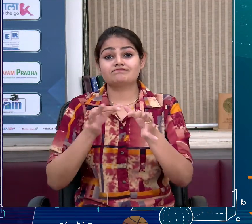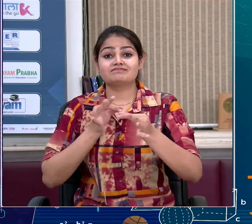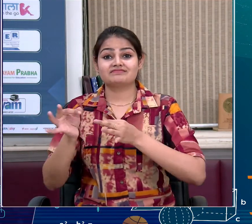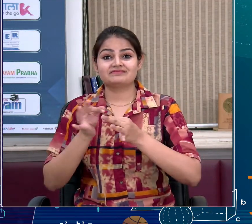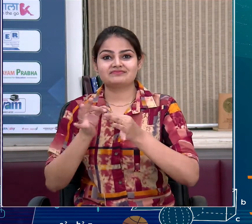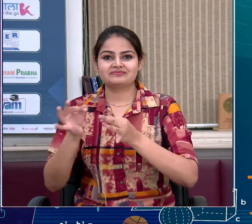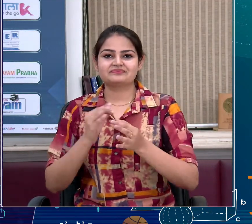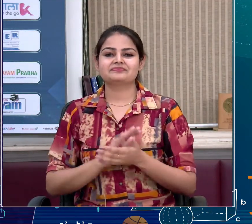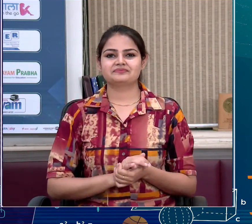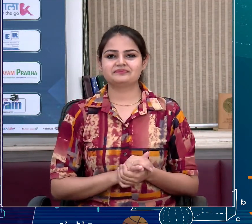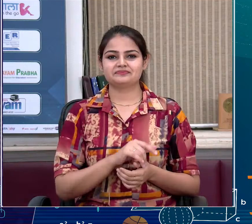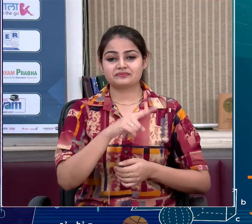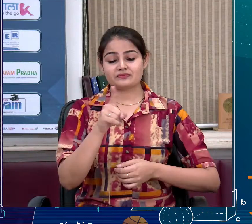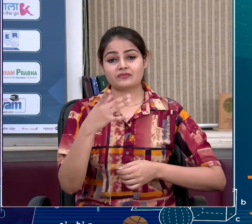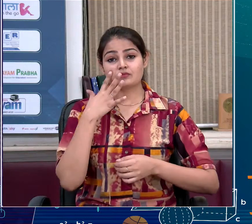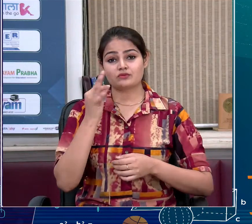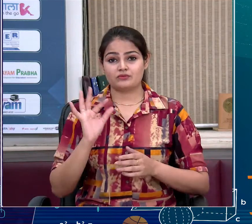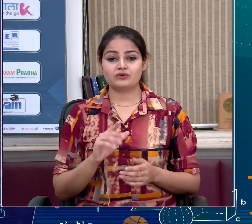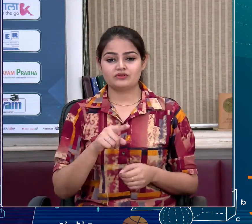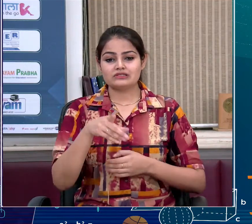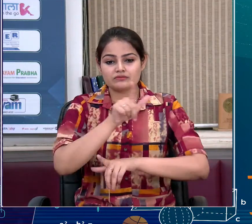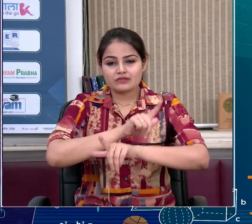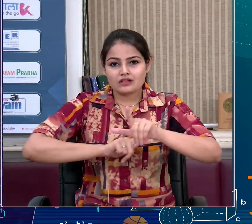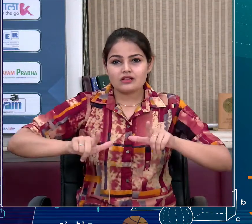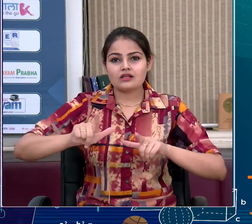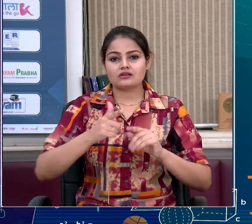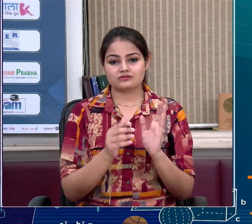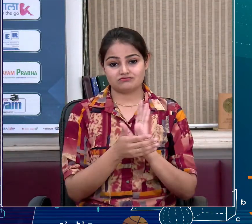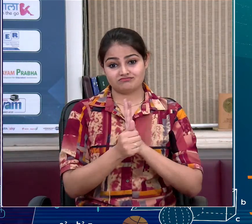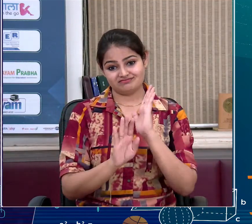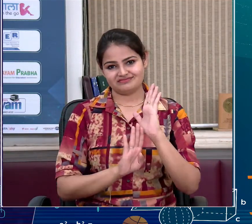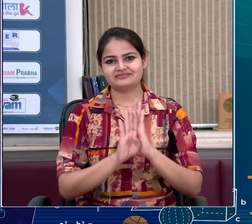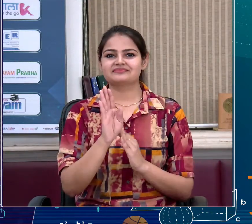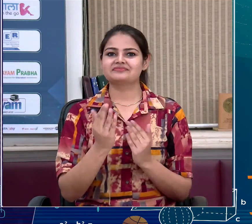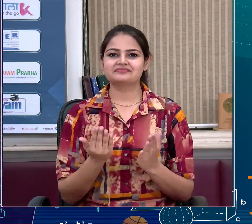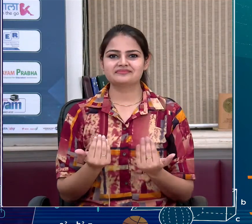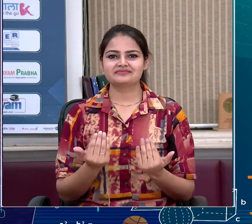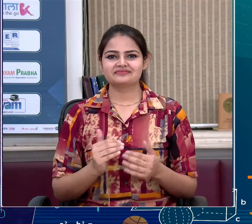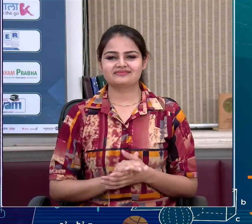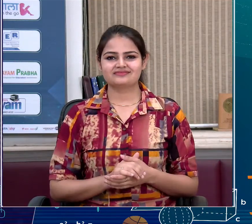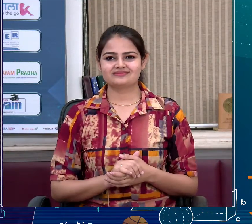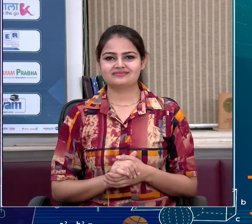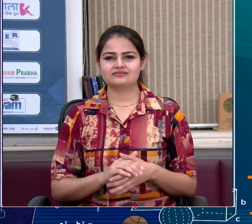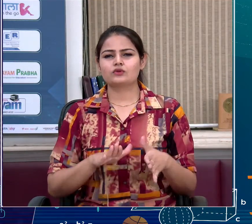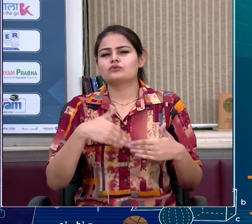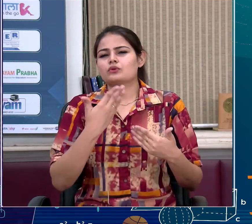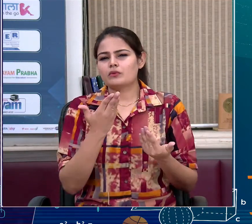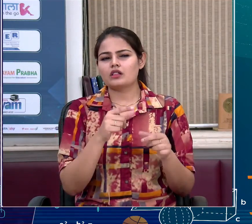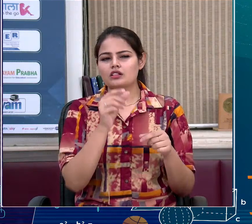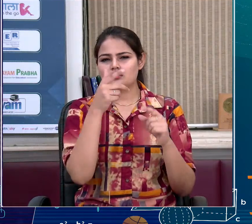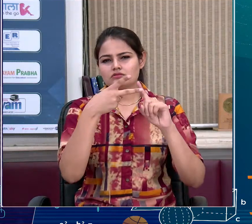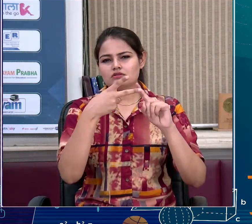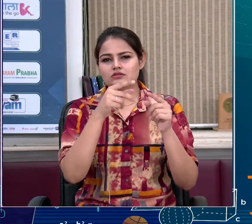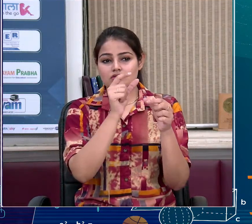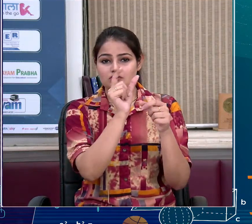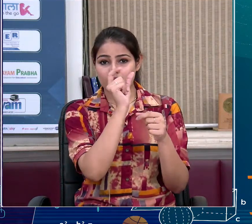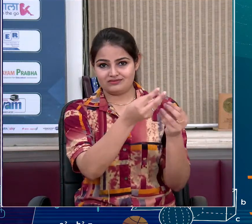interacting. So I think that is one of the language strategies we can use. Any other word, ma'am, so that I can give you more